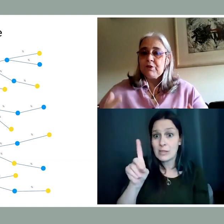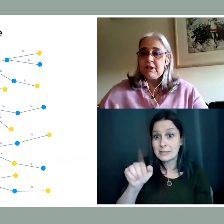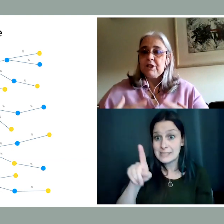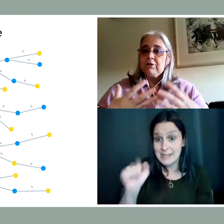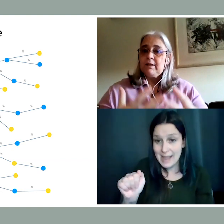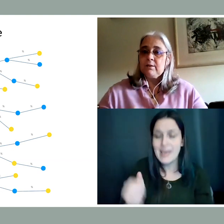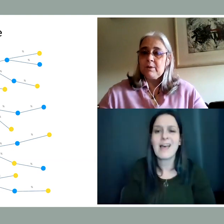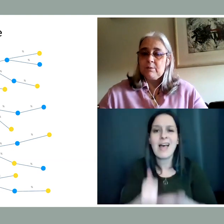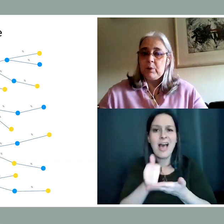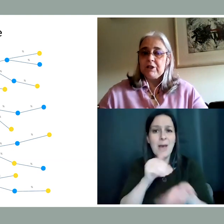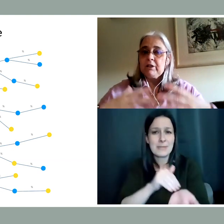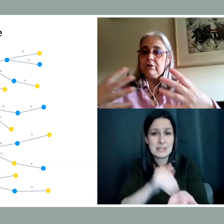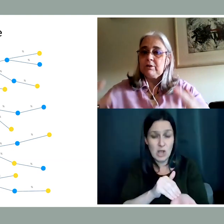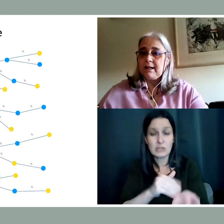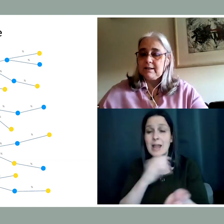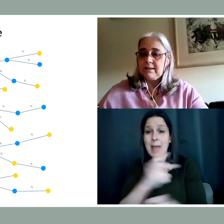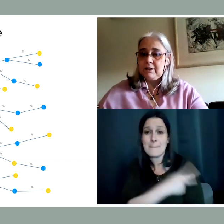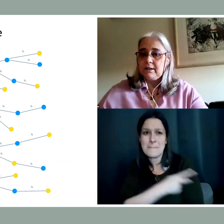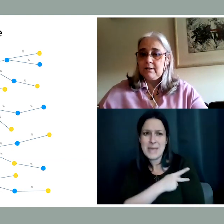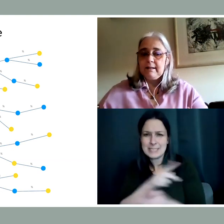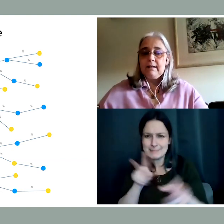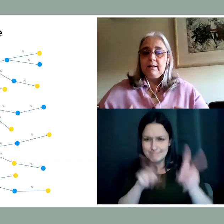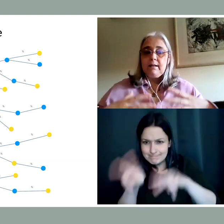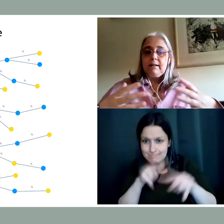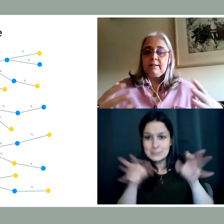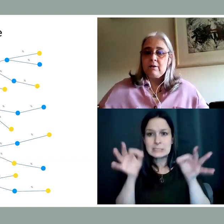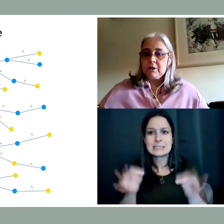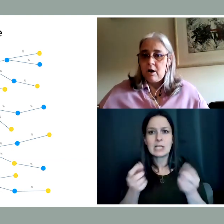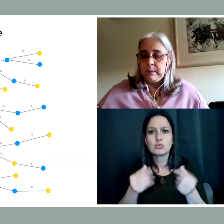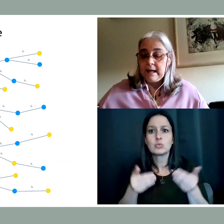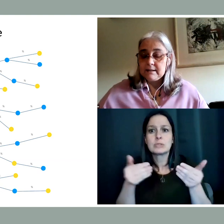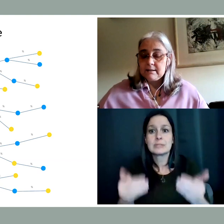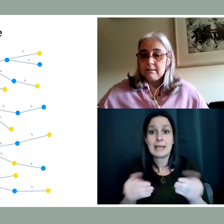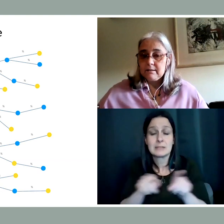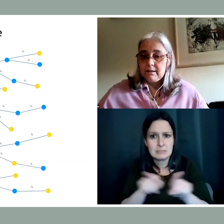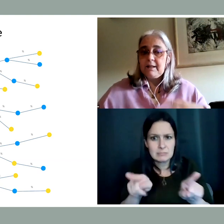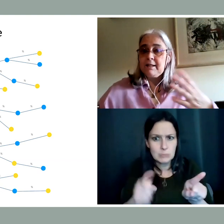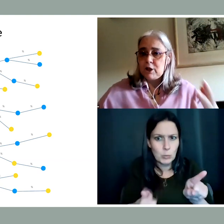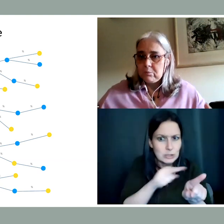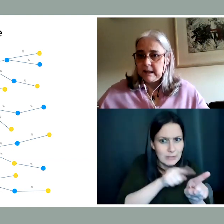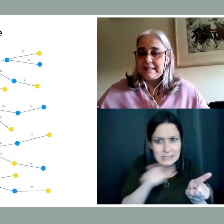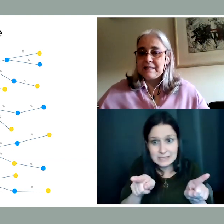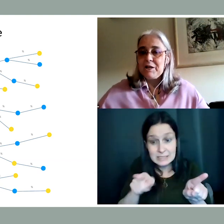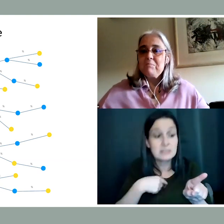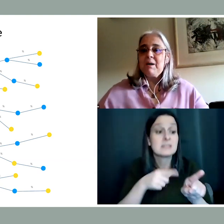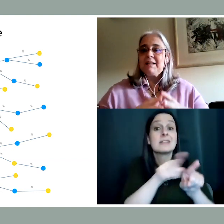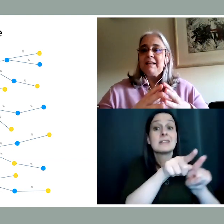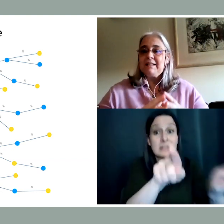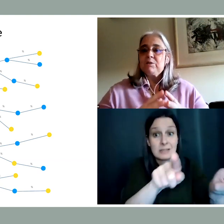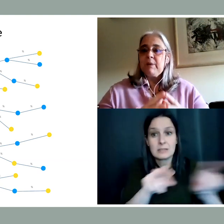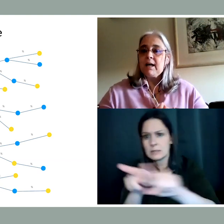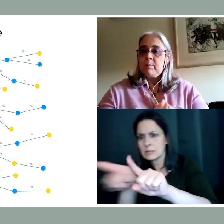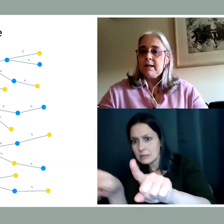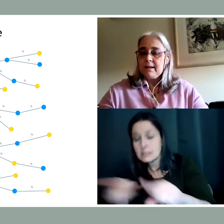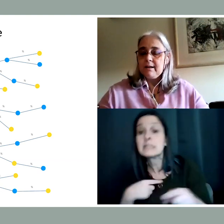help the physician together with the patient to take a decision. It sounds complex. It is complex, but